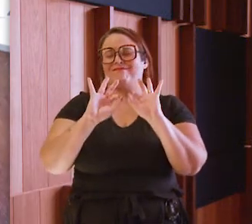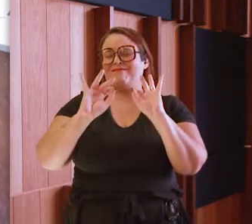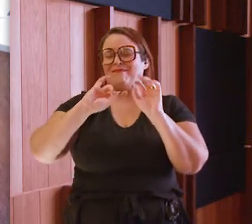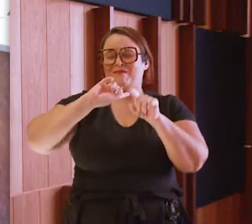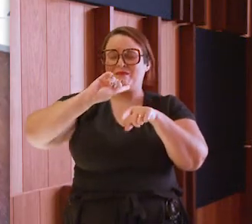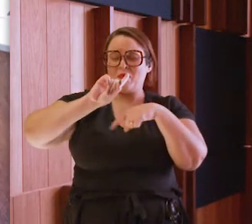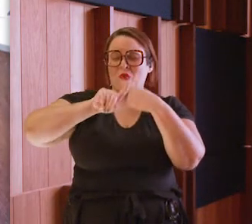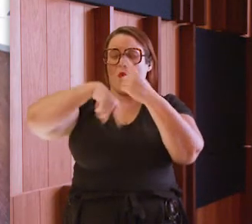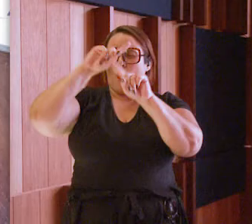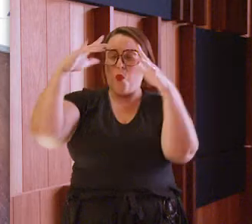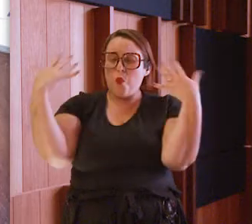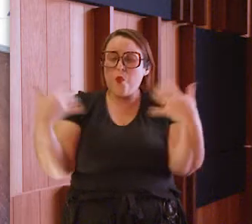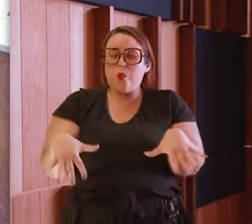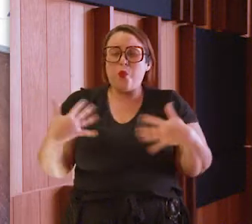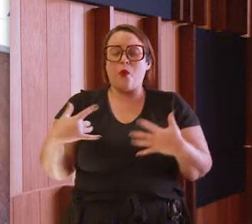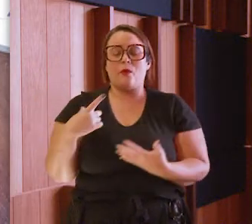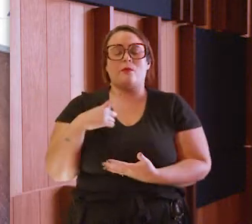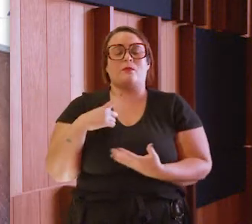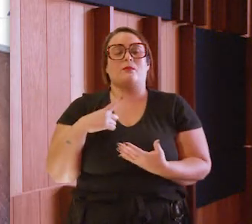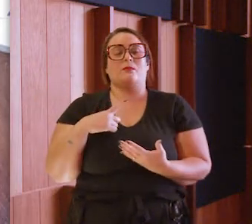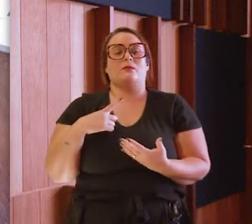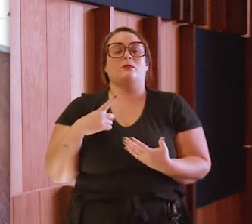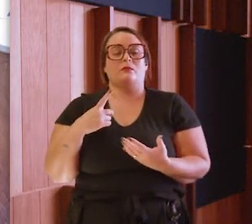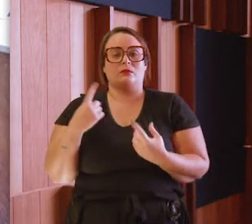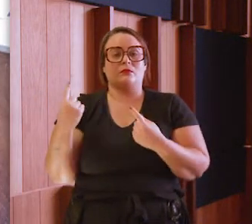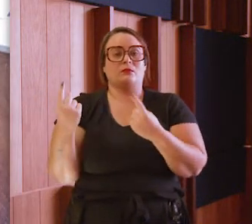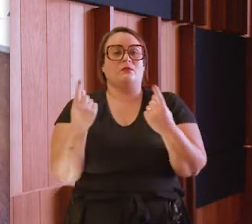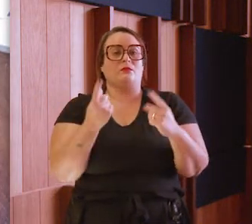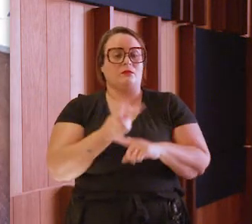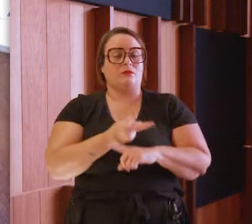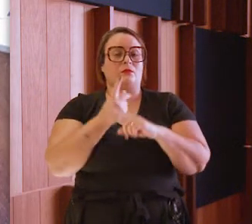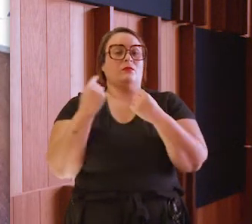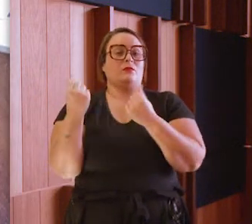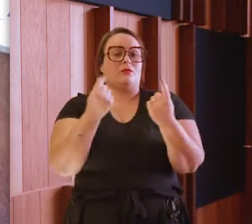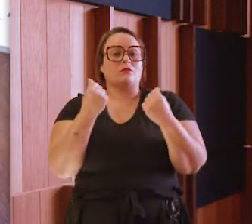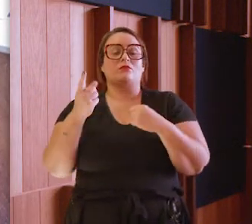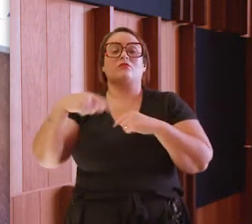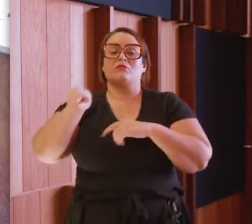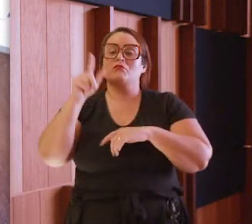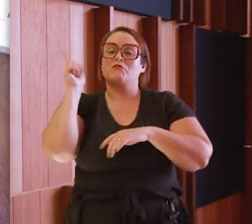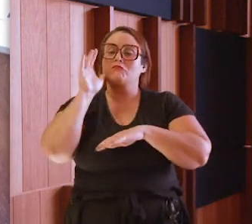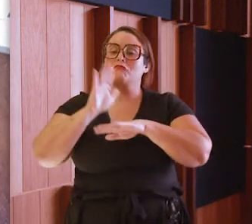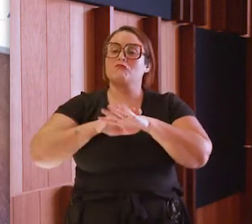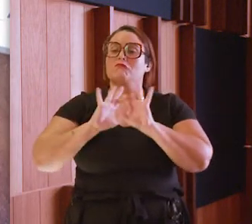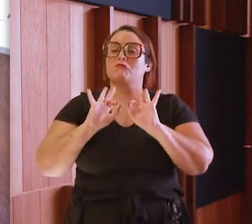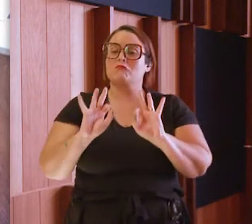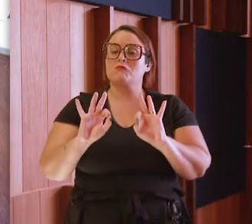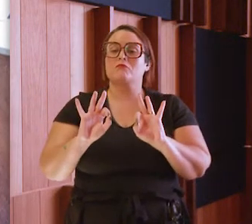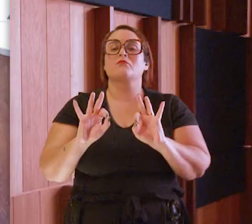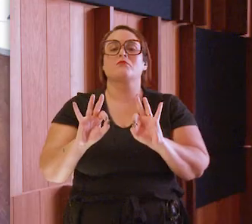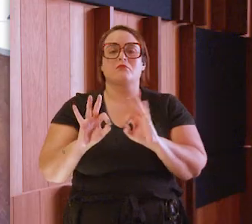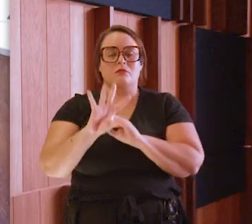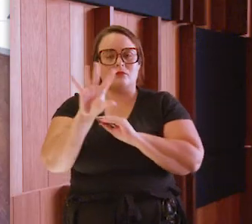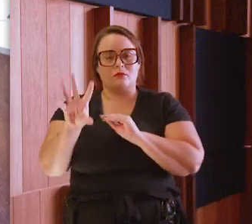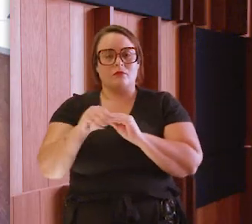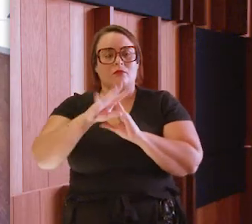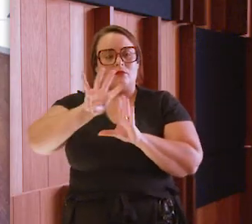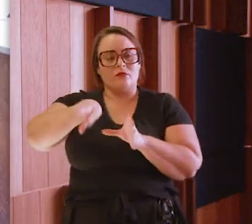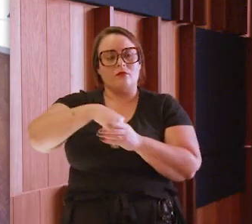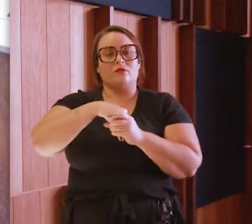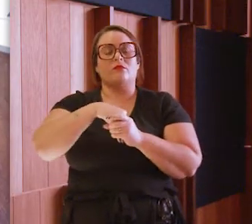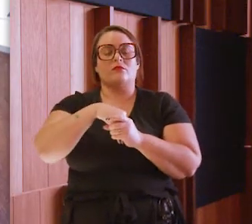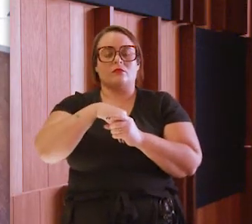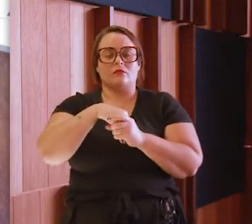correctly, contemporaneously, truly contemporaneously. So for the last 30 years, tax authorities, the OECD has been talking about the importance of contemporaneous